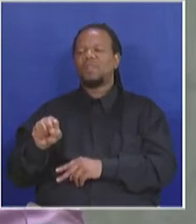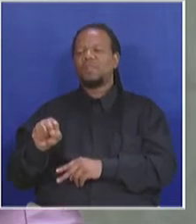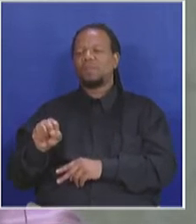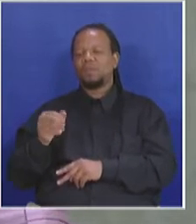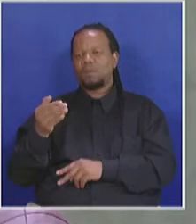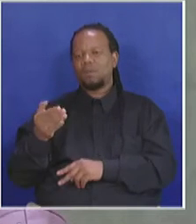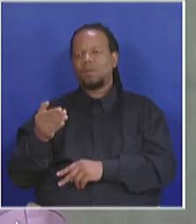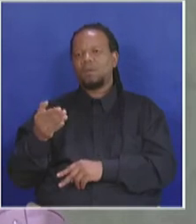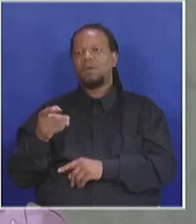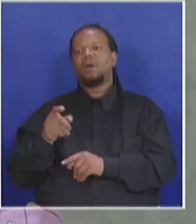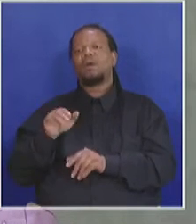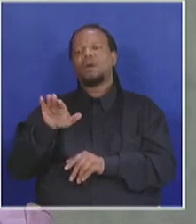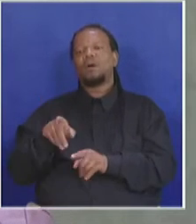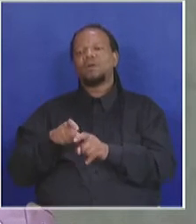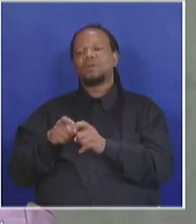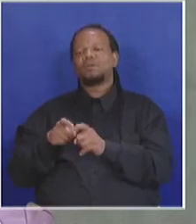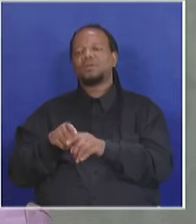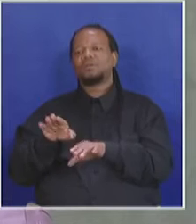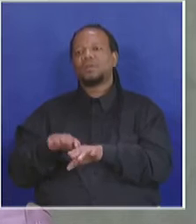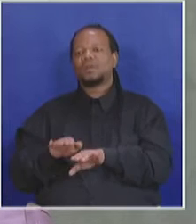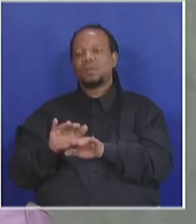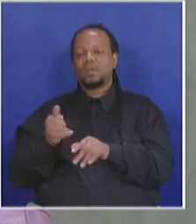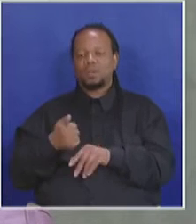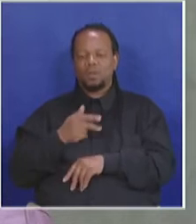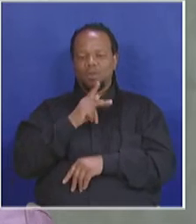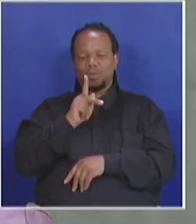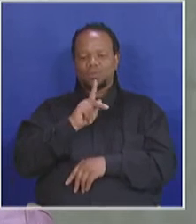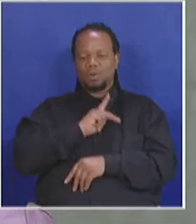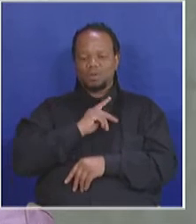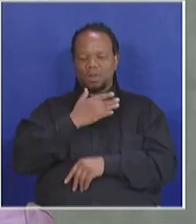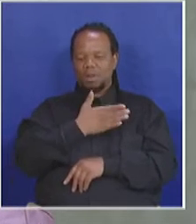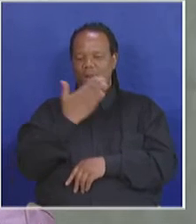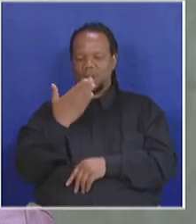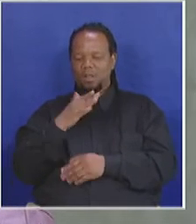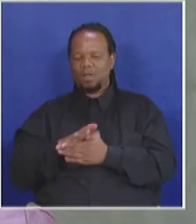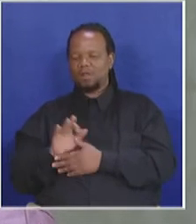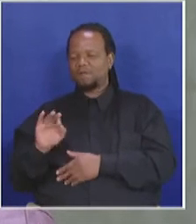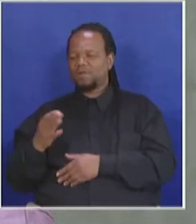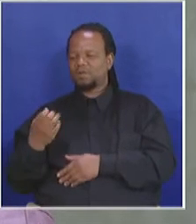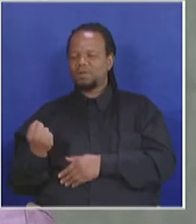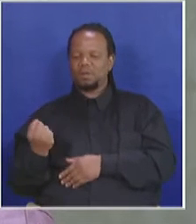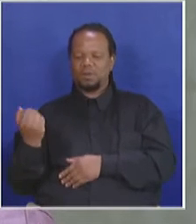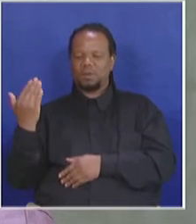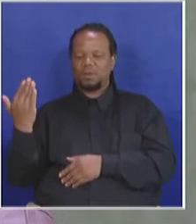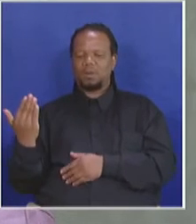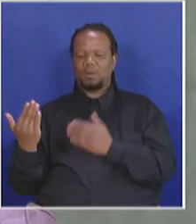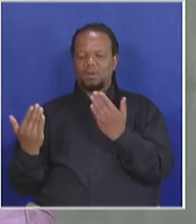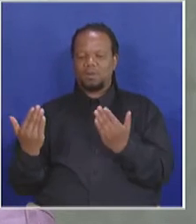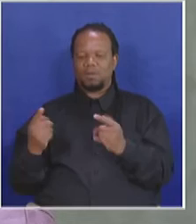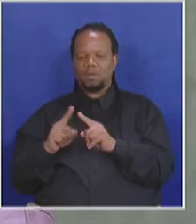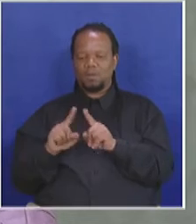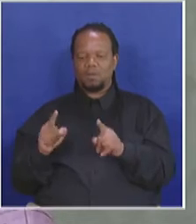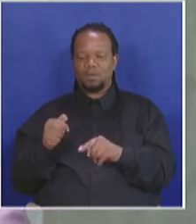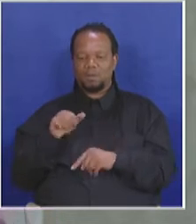The center is situated on the border of KwaZulu-Natal and the Free State provinces. It serves two critical routes,